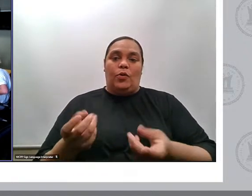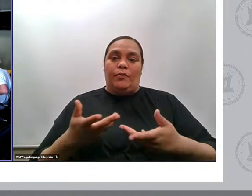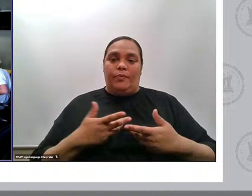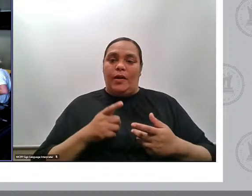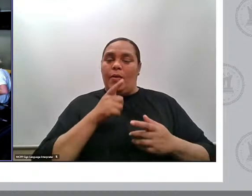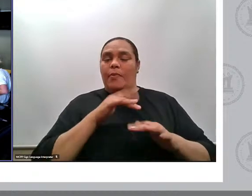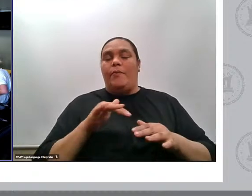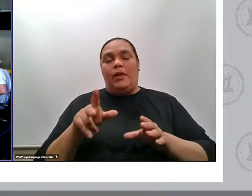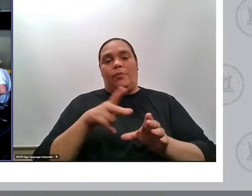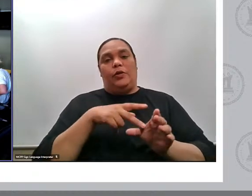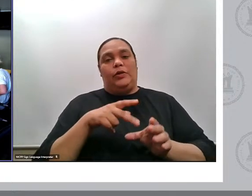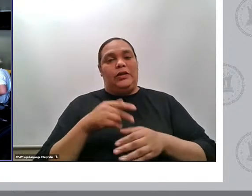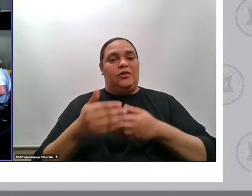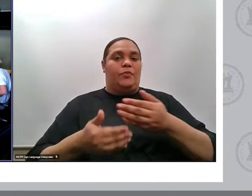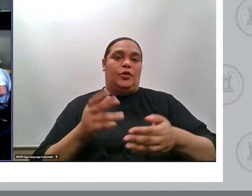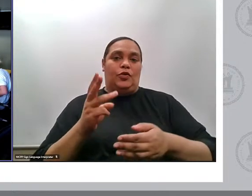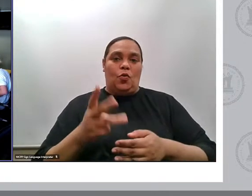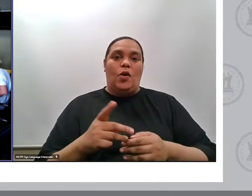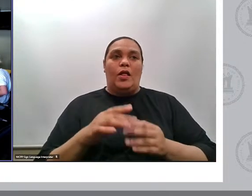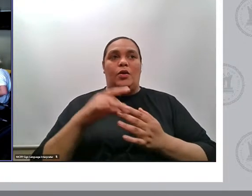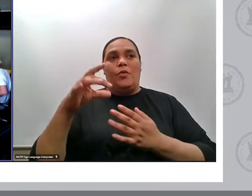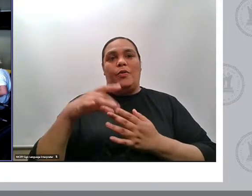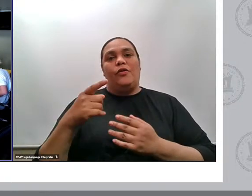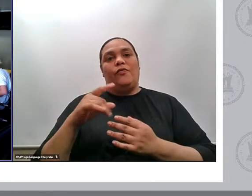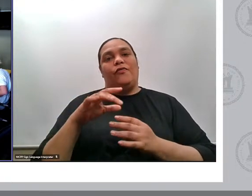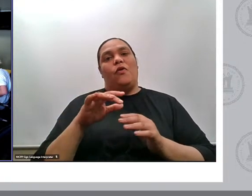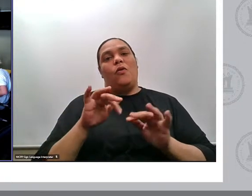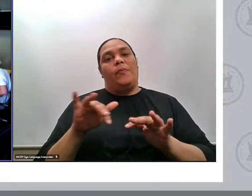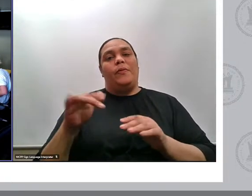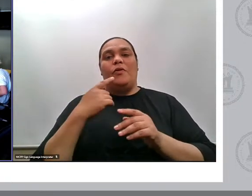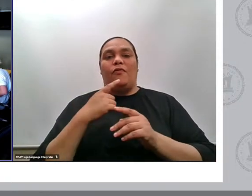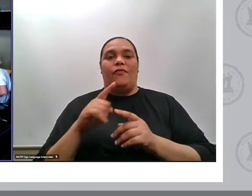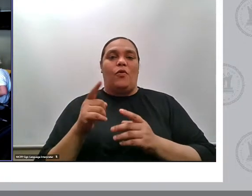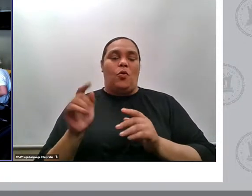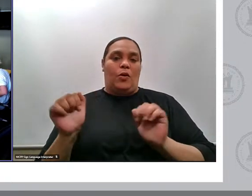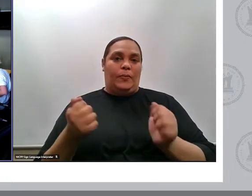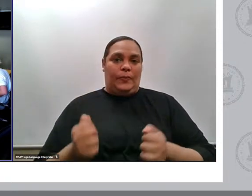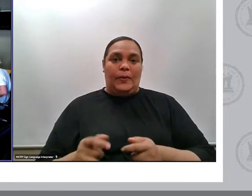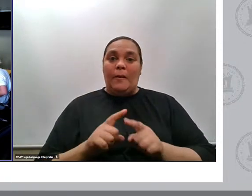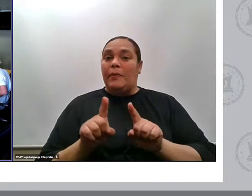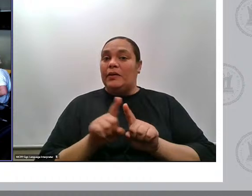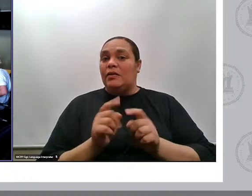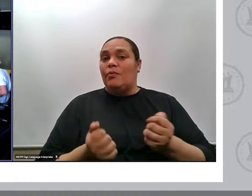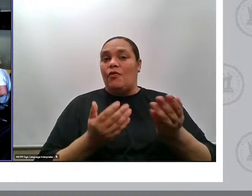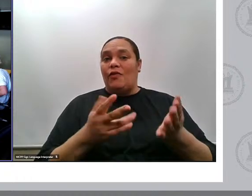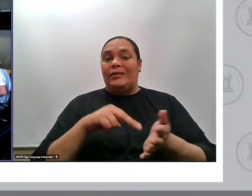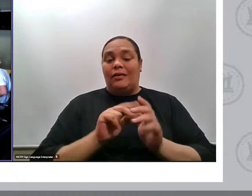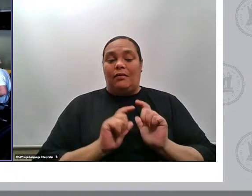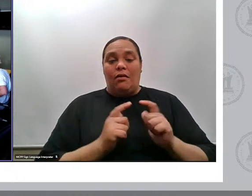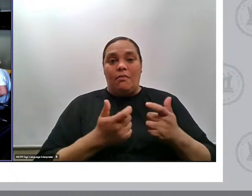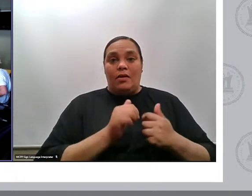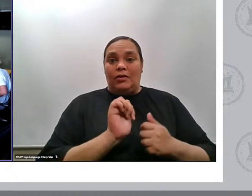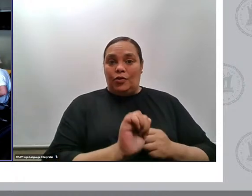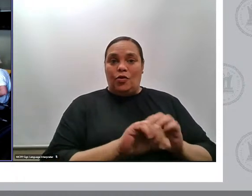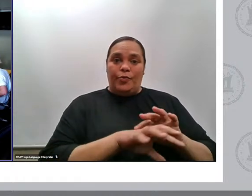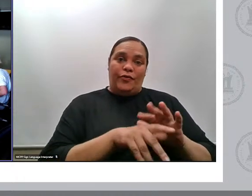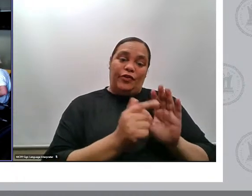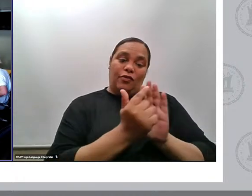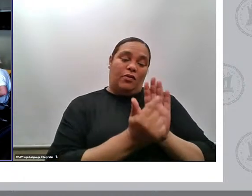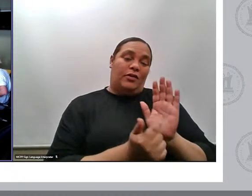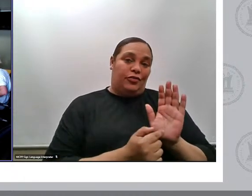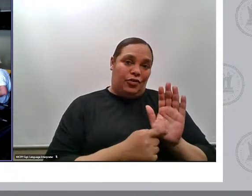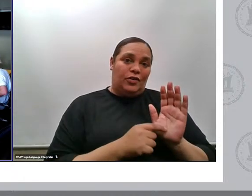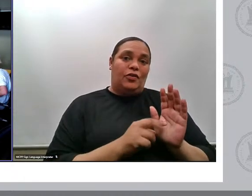public participation process in the nomination of candidates for appointment, provided that the Standing Committee of the Provincial